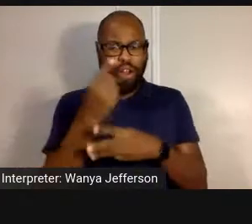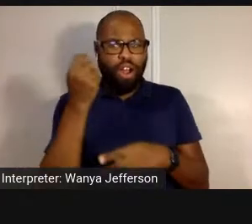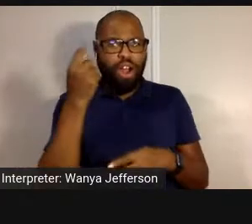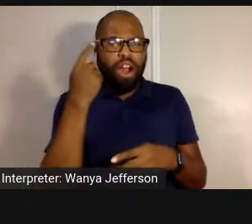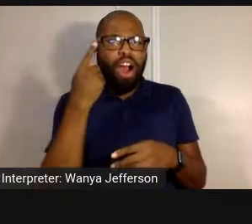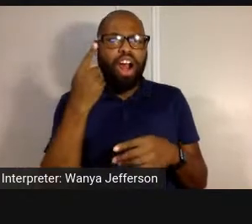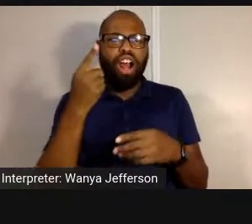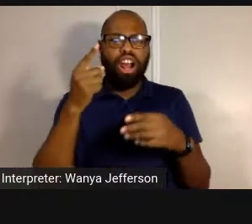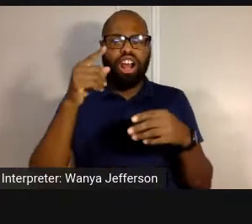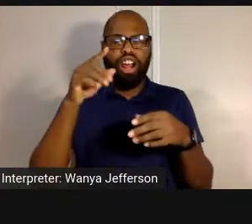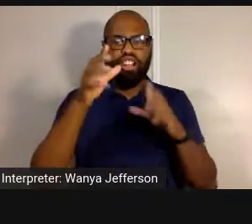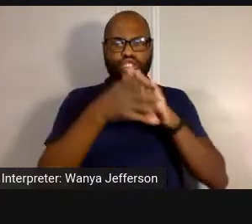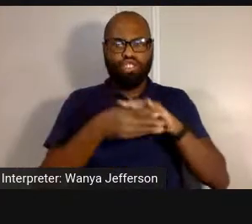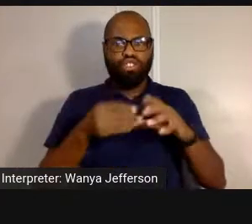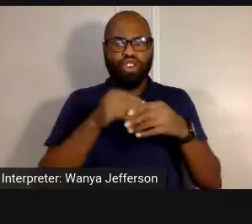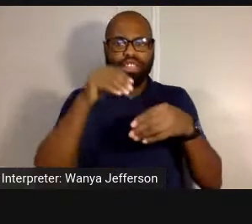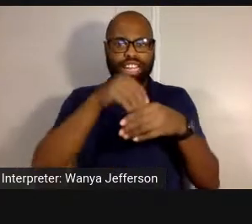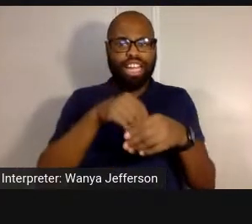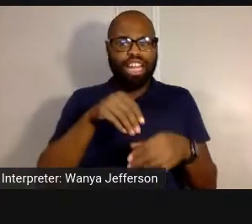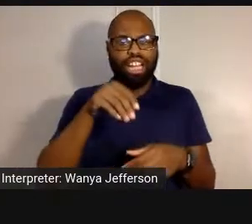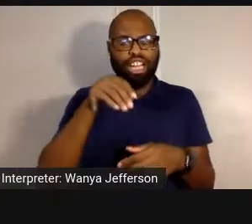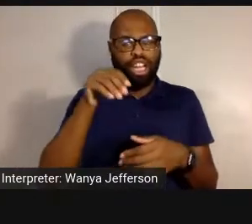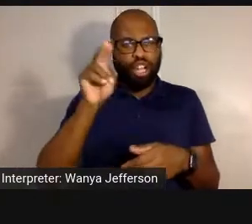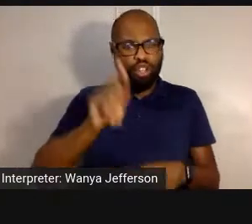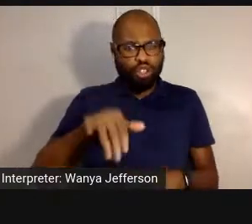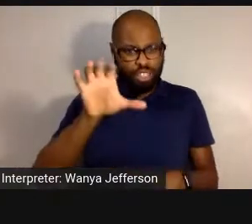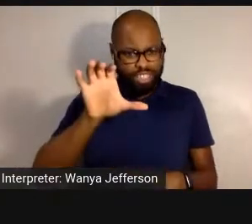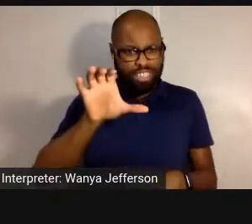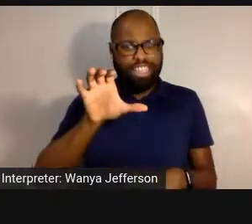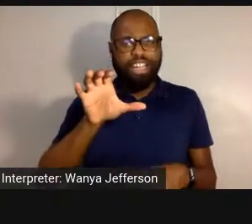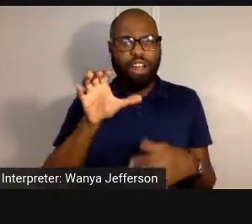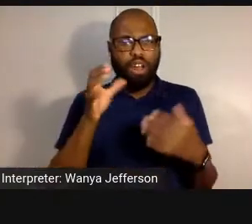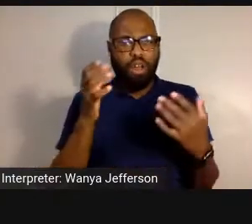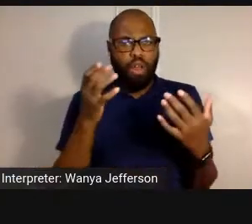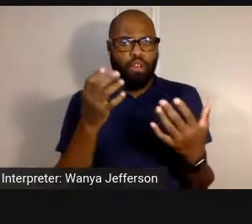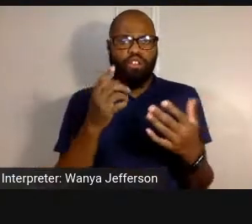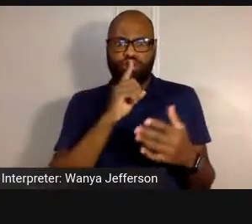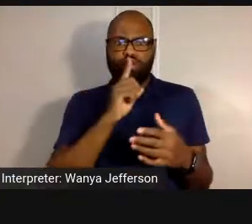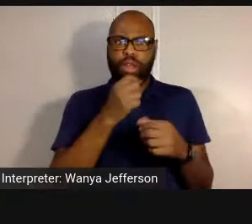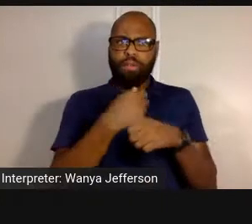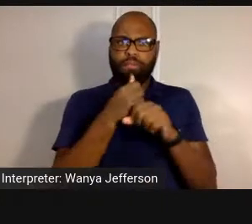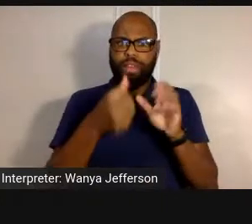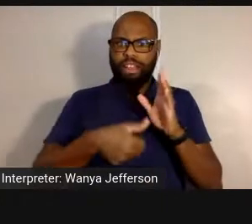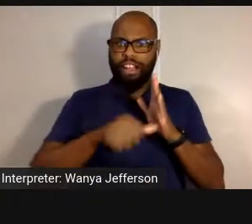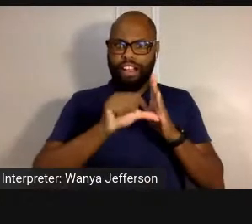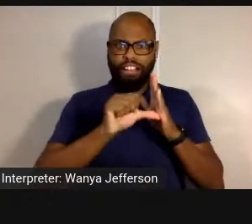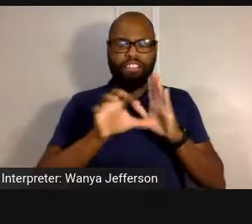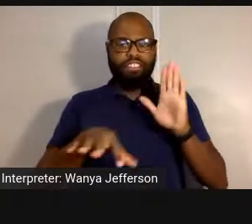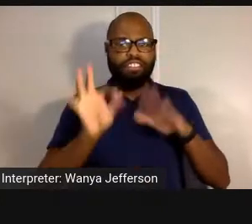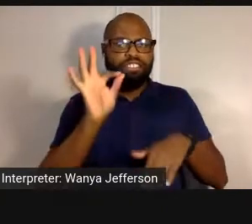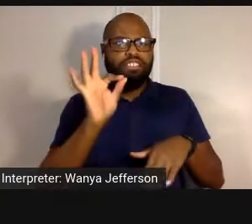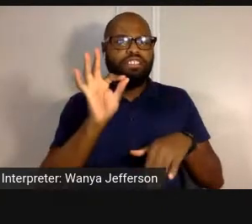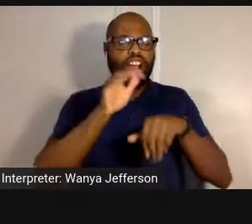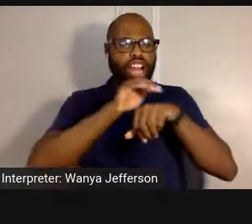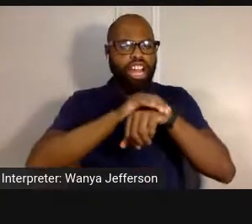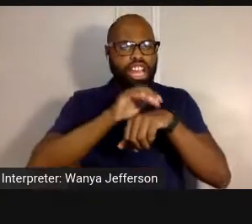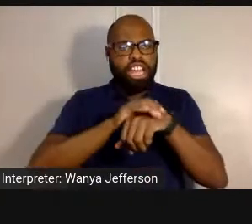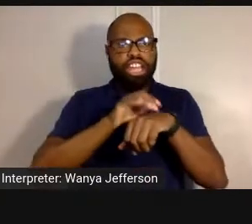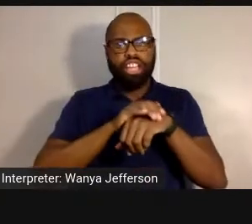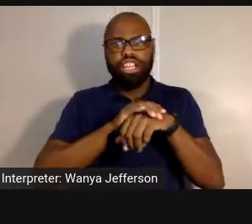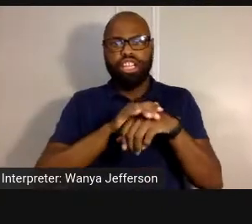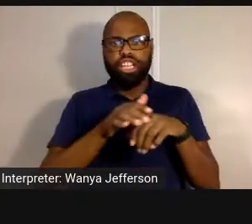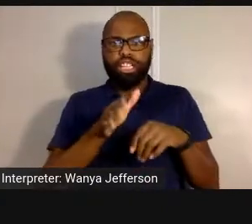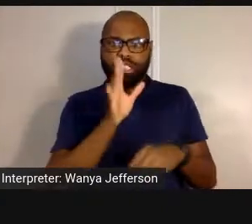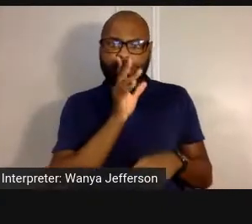York, I mean, it made sense for them. And we really made an effort to find English speakers amongst their